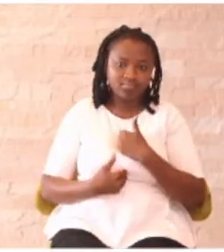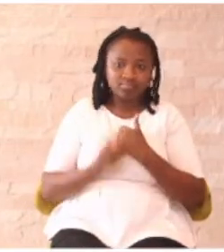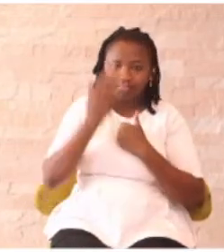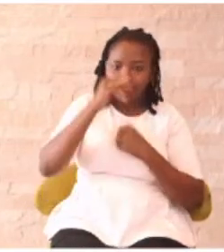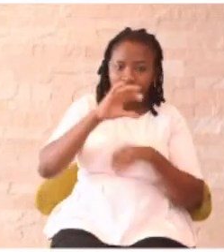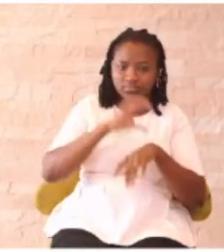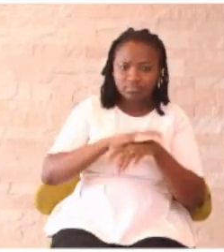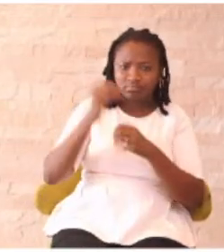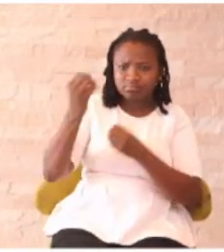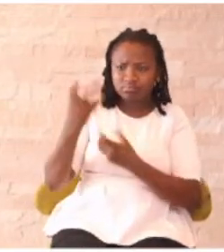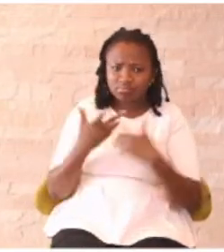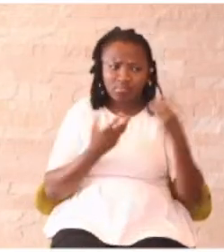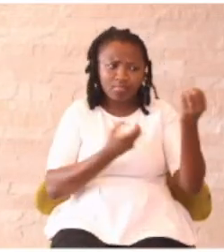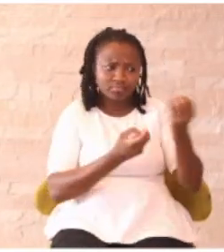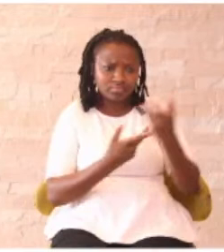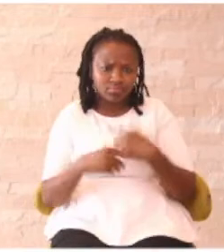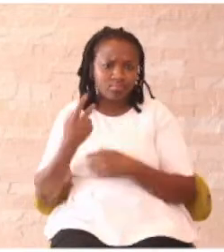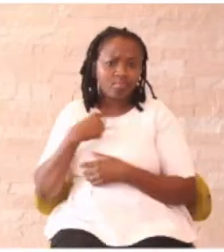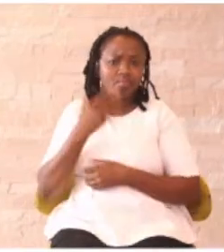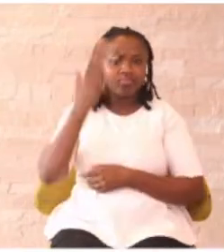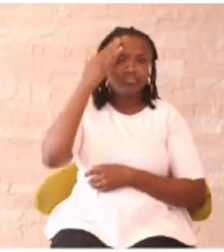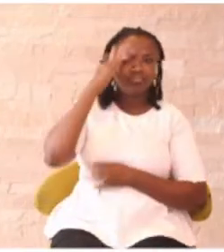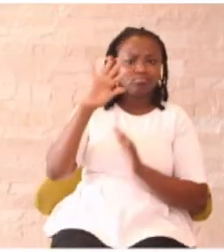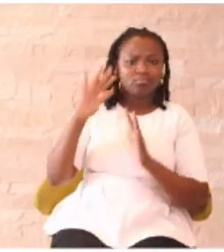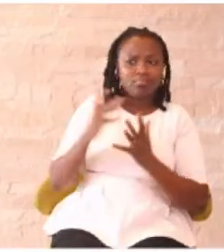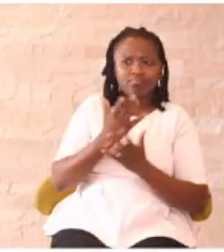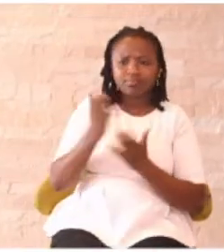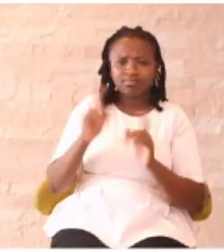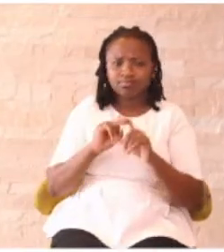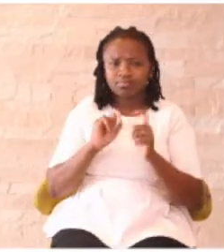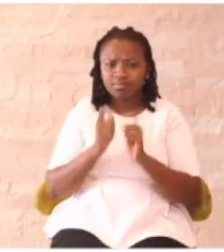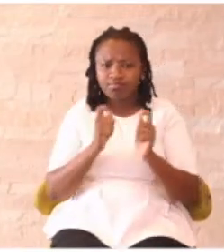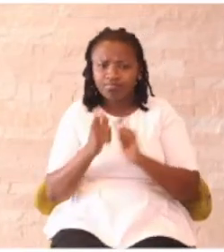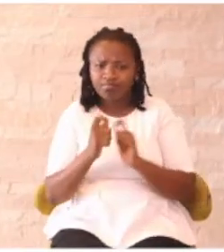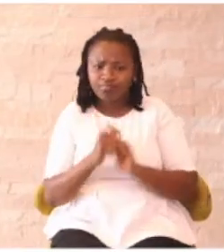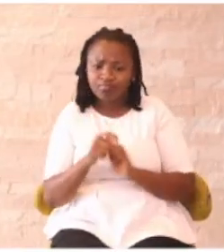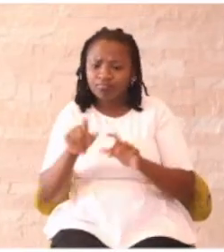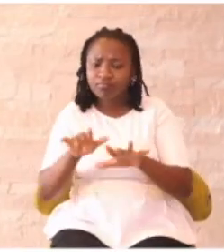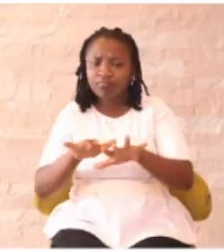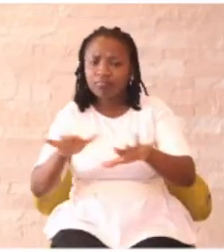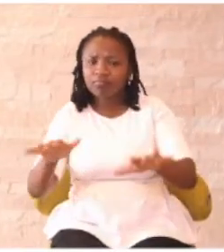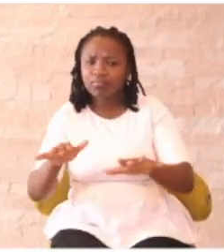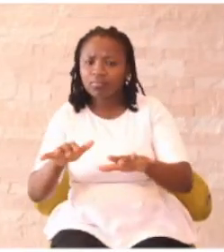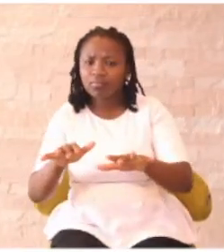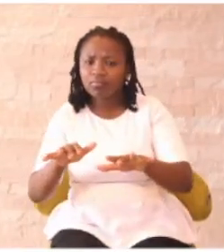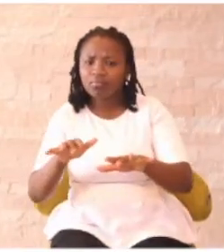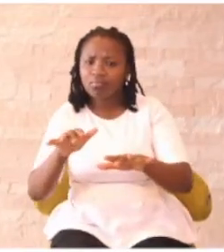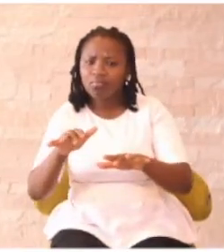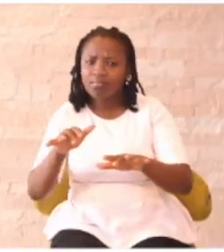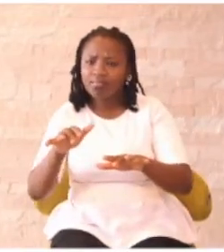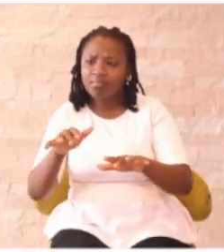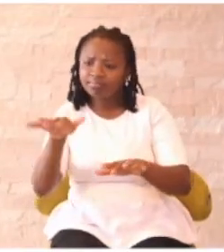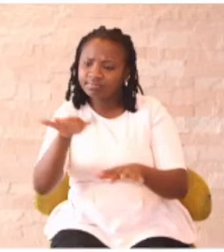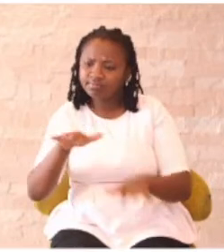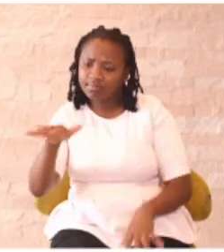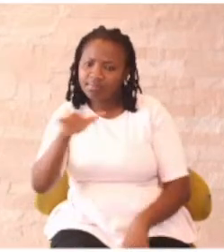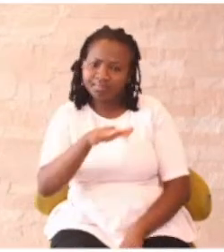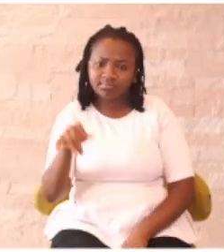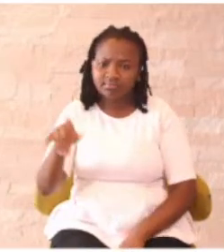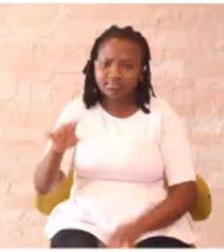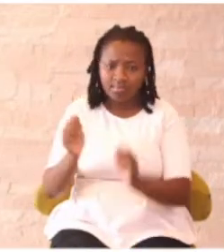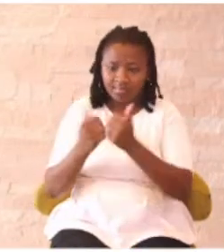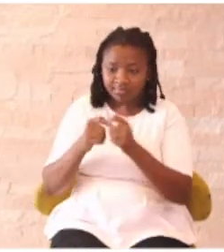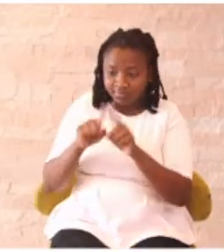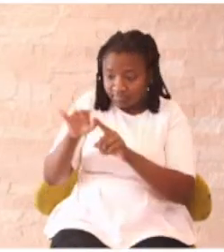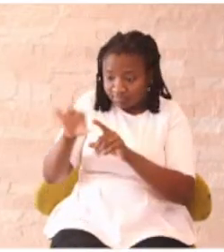listening to know how they are changing them, and maybe what is going on the ground, and what they are doing as the society or